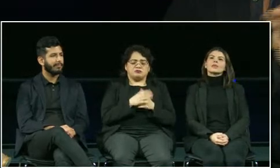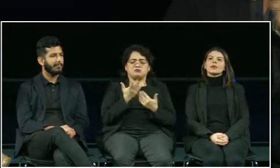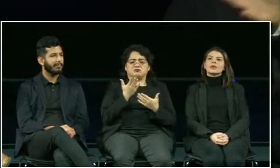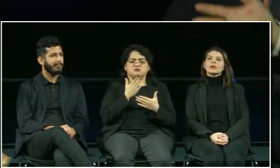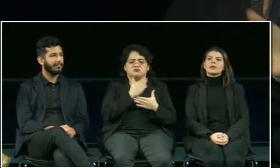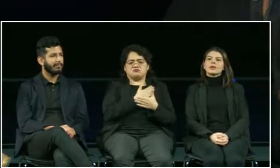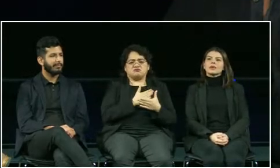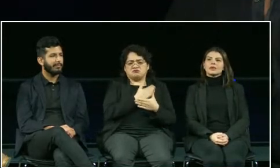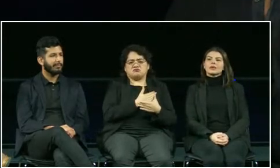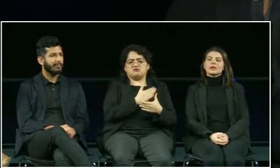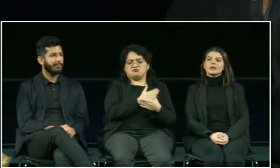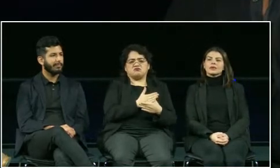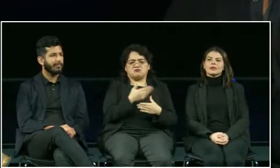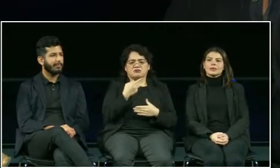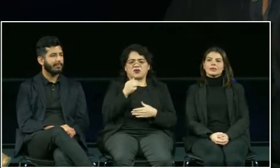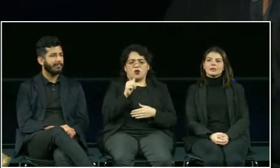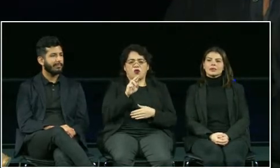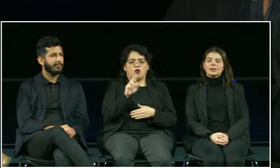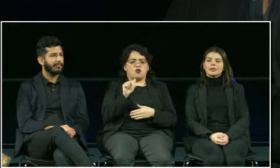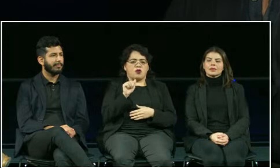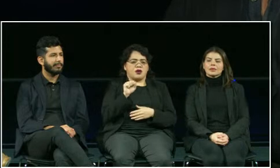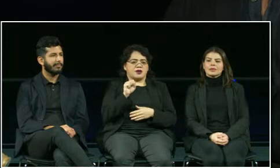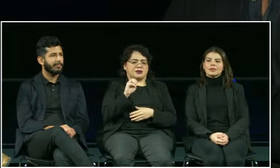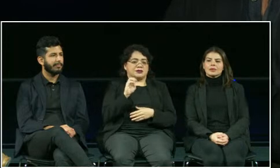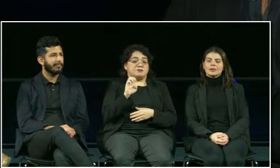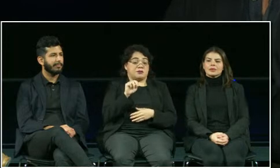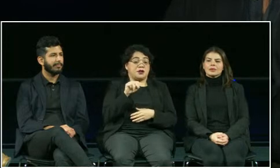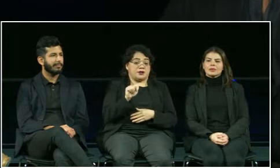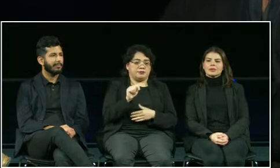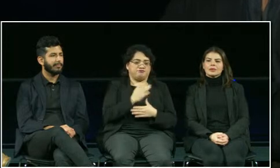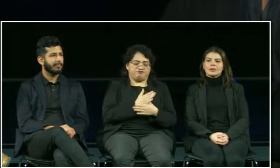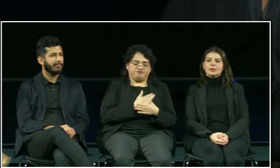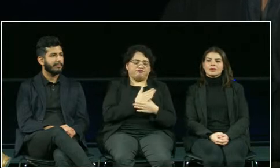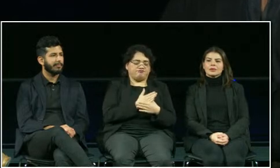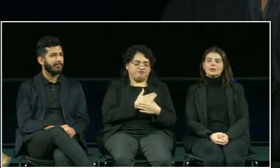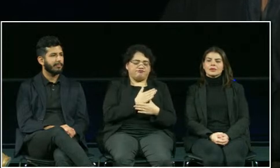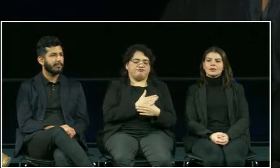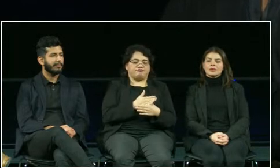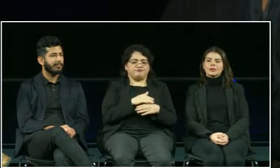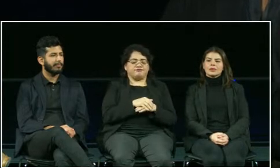harassment and also about